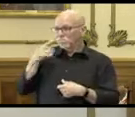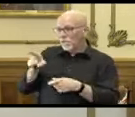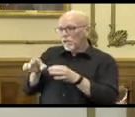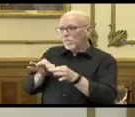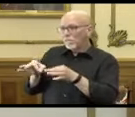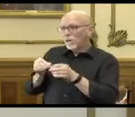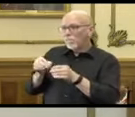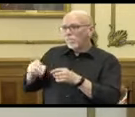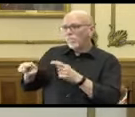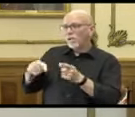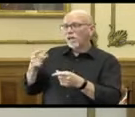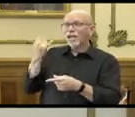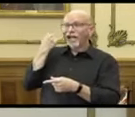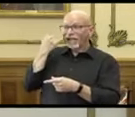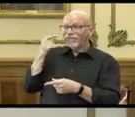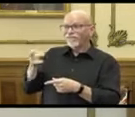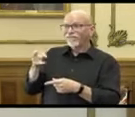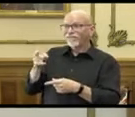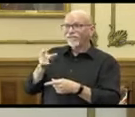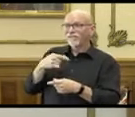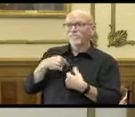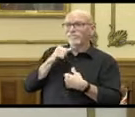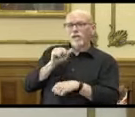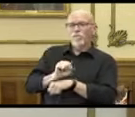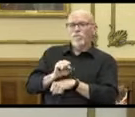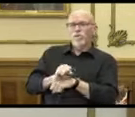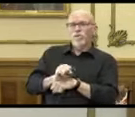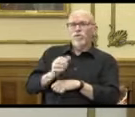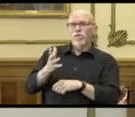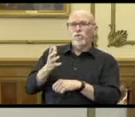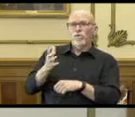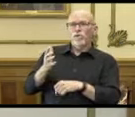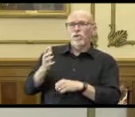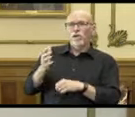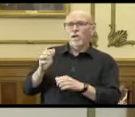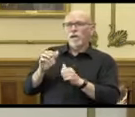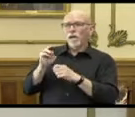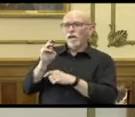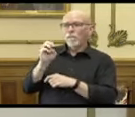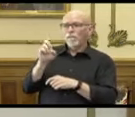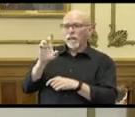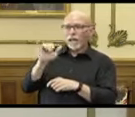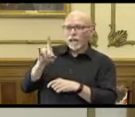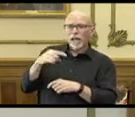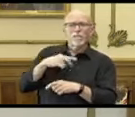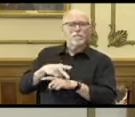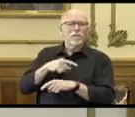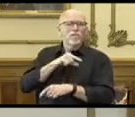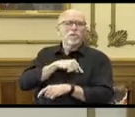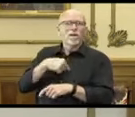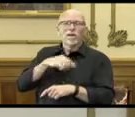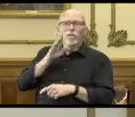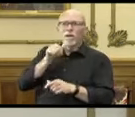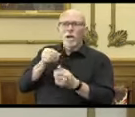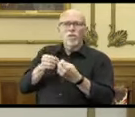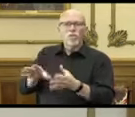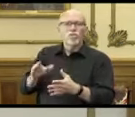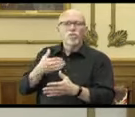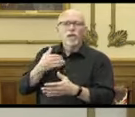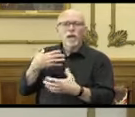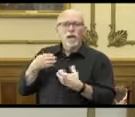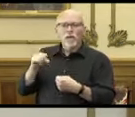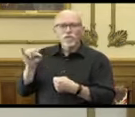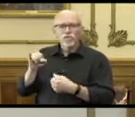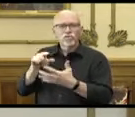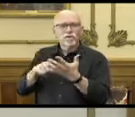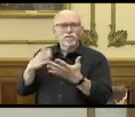about, I mean, if you do, if you're not at work, if you have Medicaid, you are eligible, so you're not going to lose health coverage,